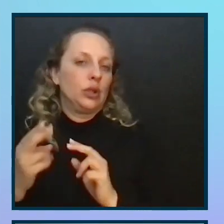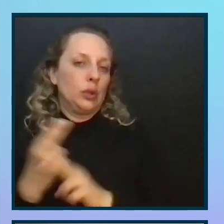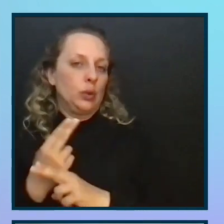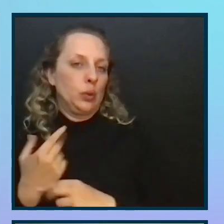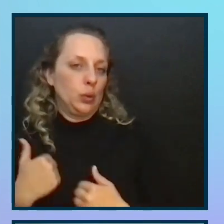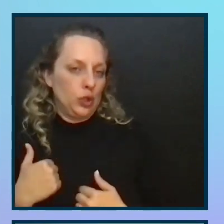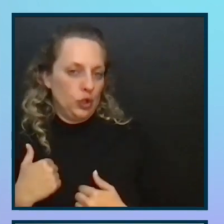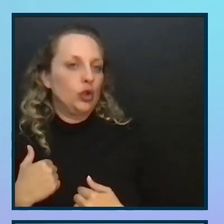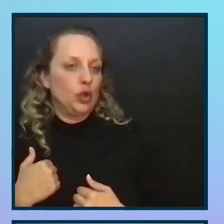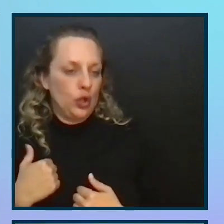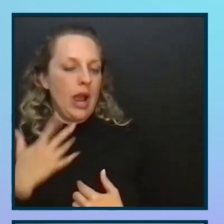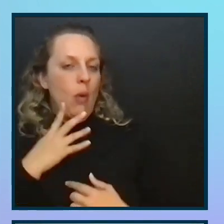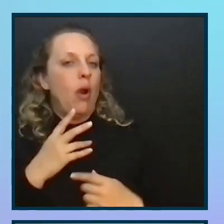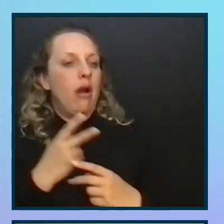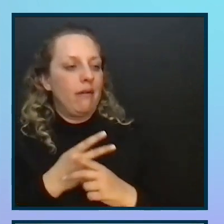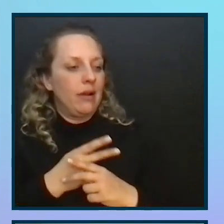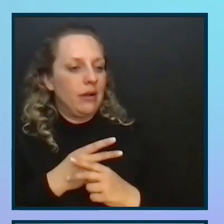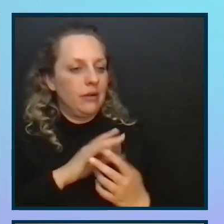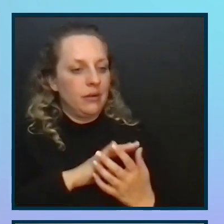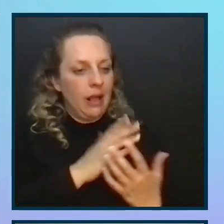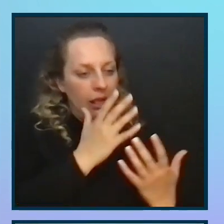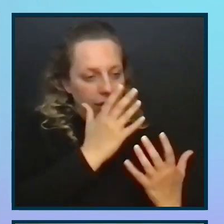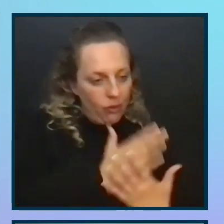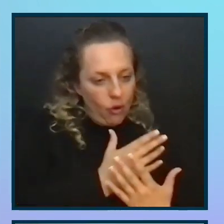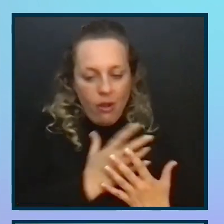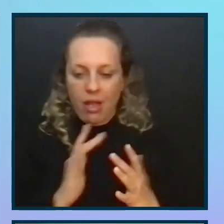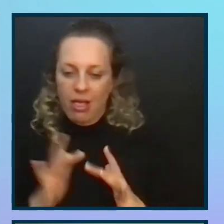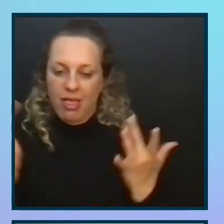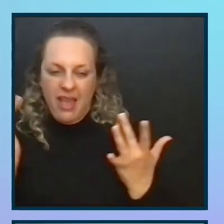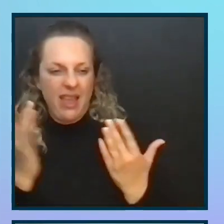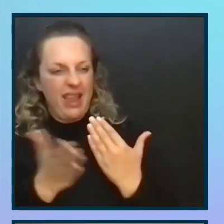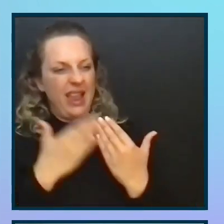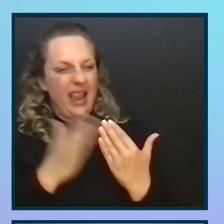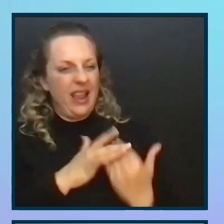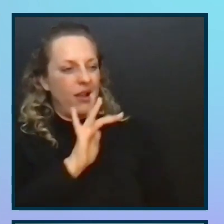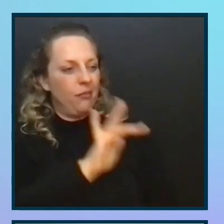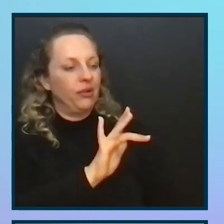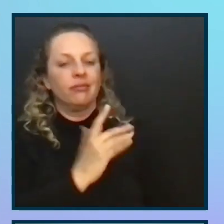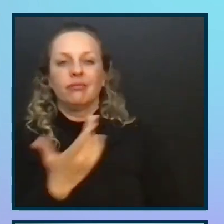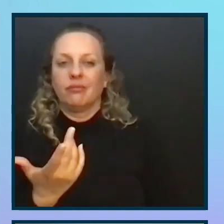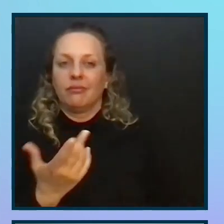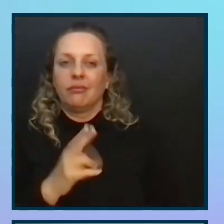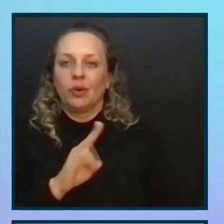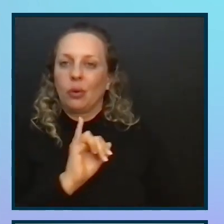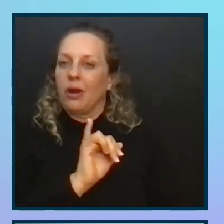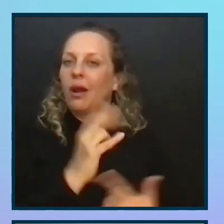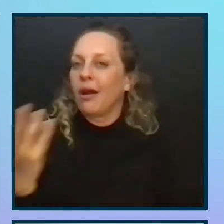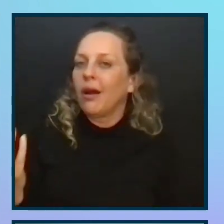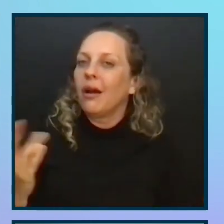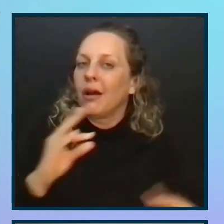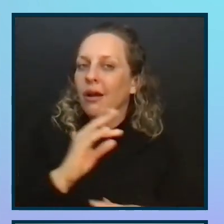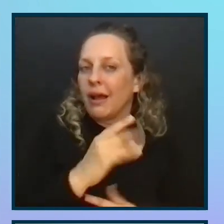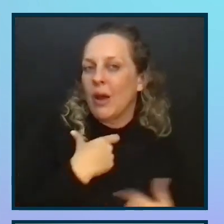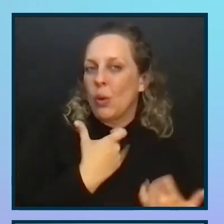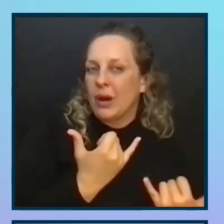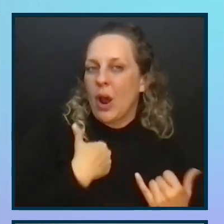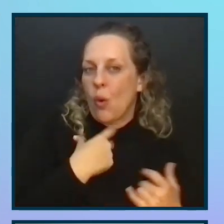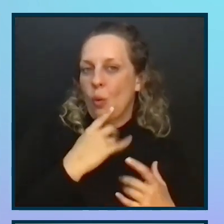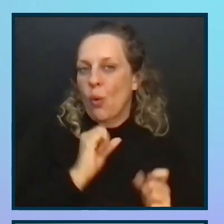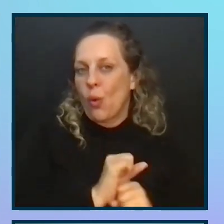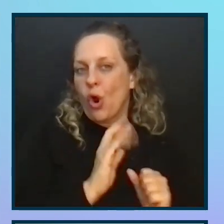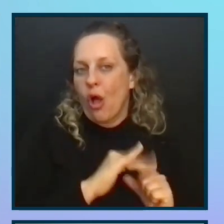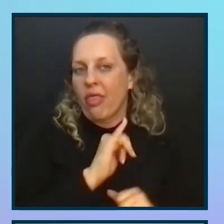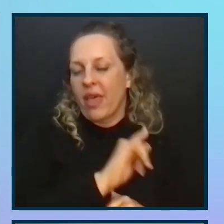to configure light and dark theme in a nice, easy to use settings UI, which is maybe the feature we're working on right now.